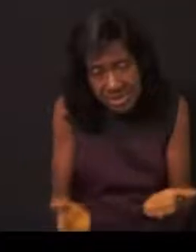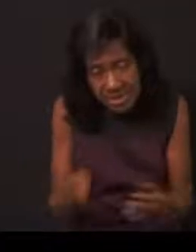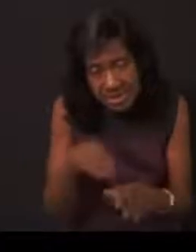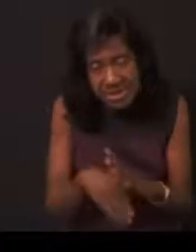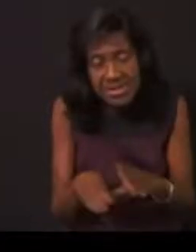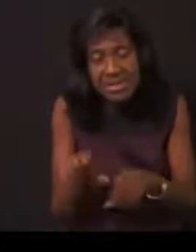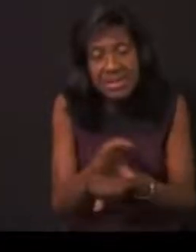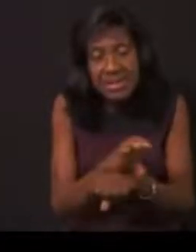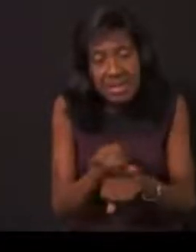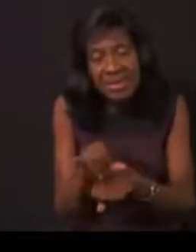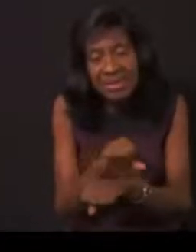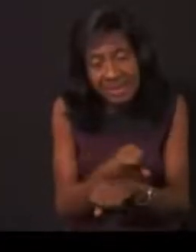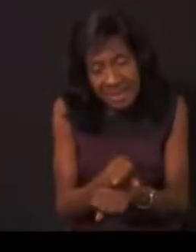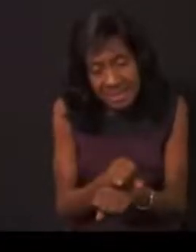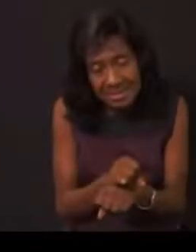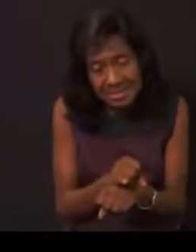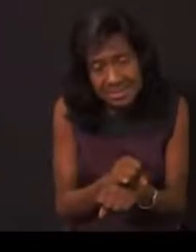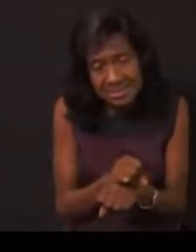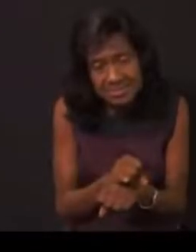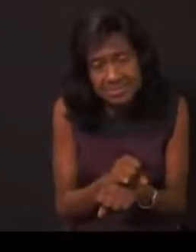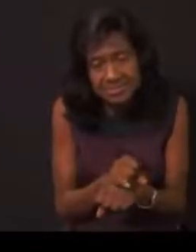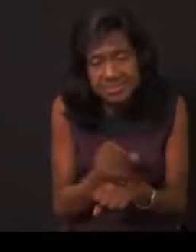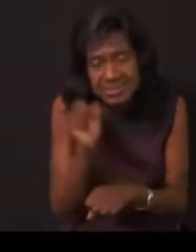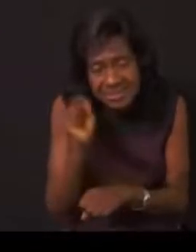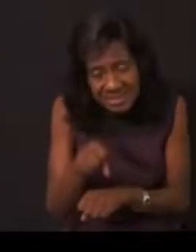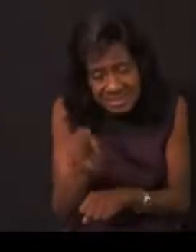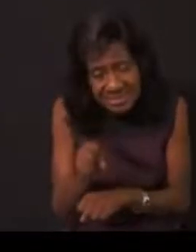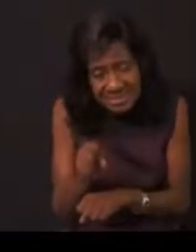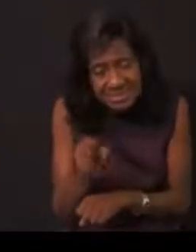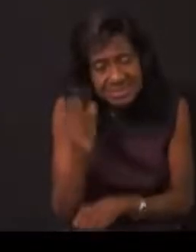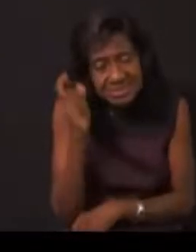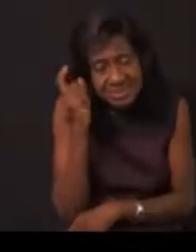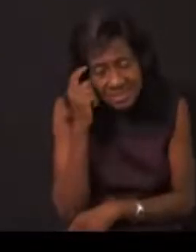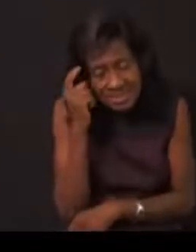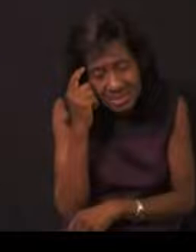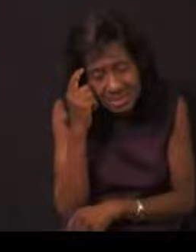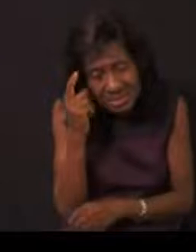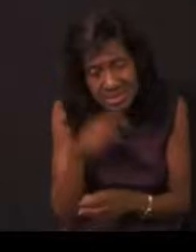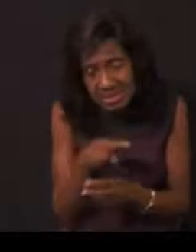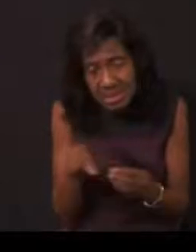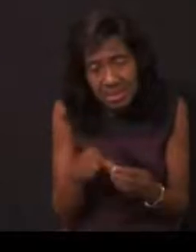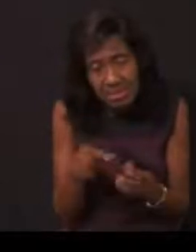their products at. And yes, it is a concern. I mean, we